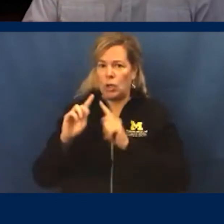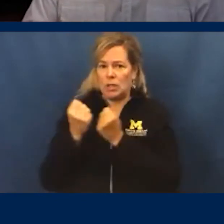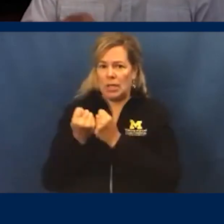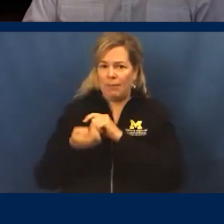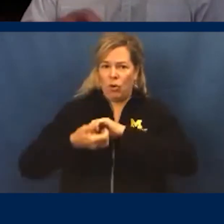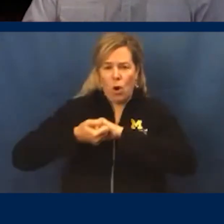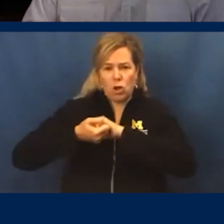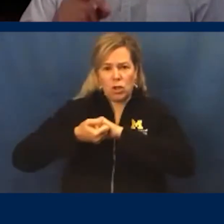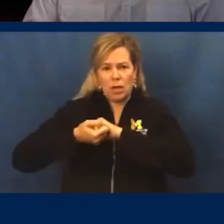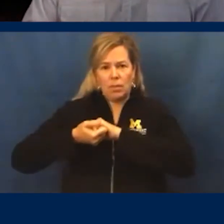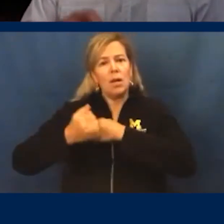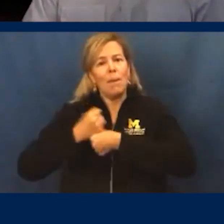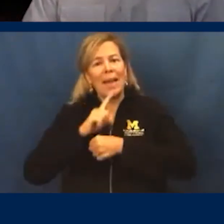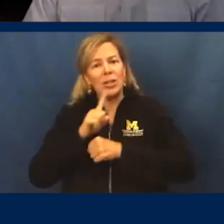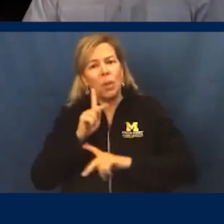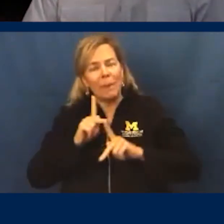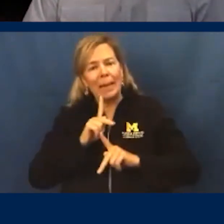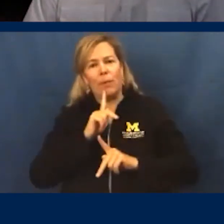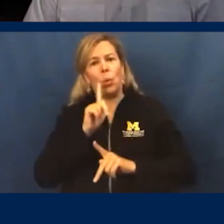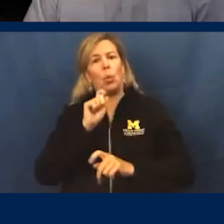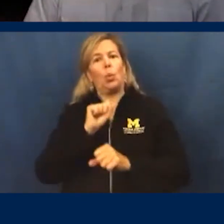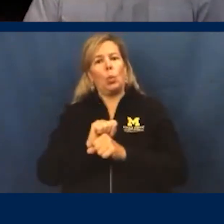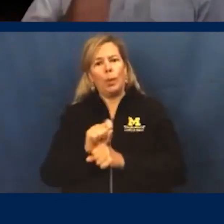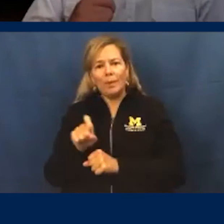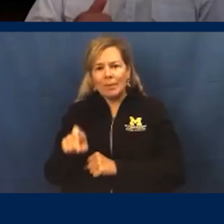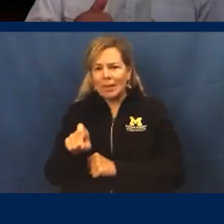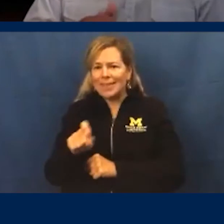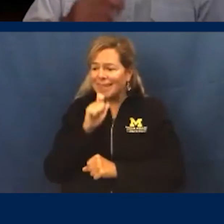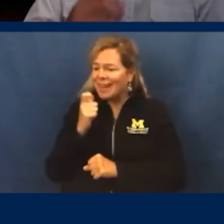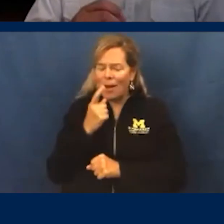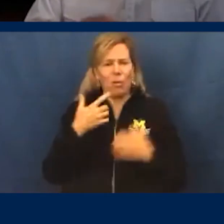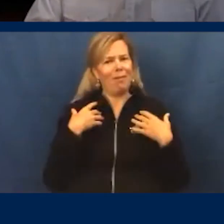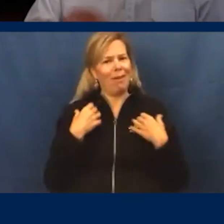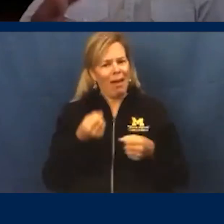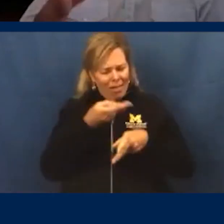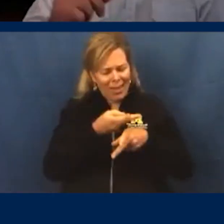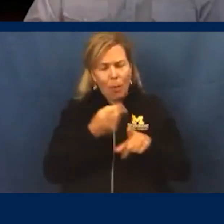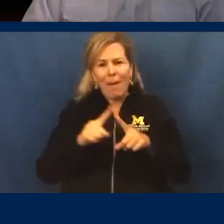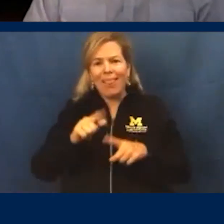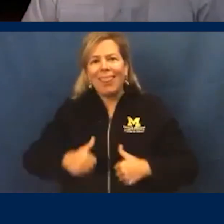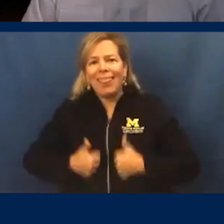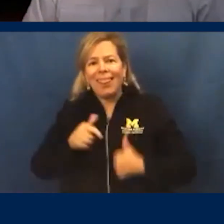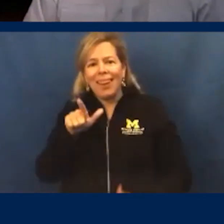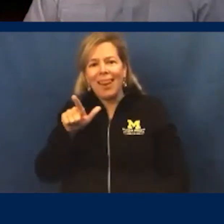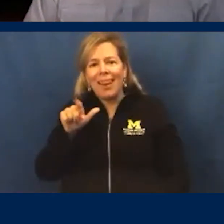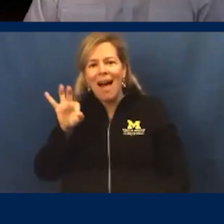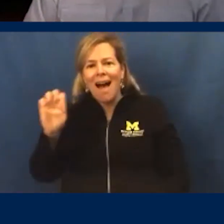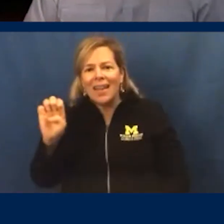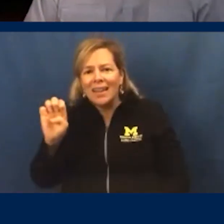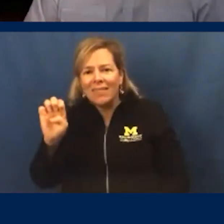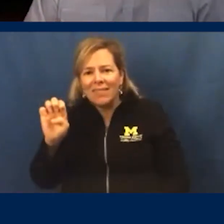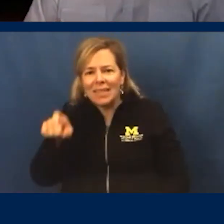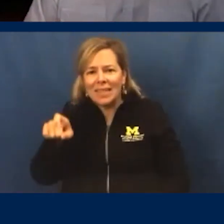sure that people's needs, real felt needs, not just healthcare needs, but life needs. Let me also tell you that there were pop-up